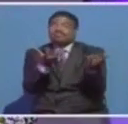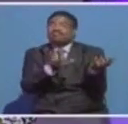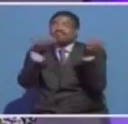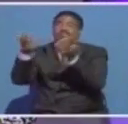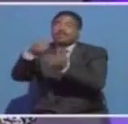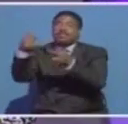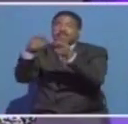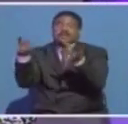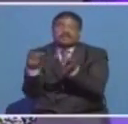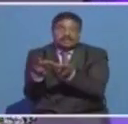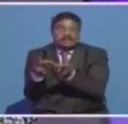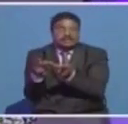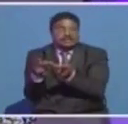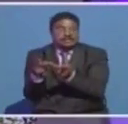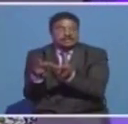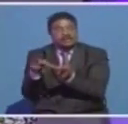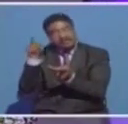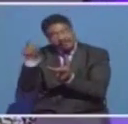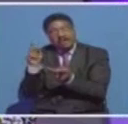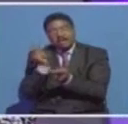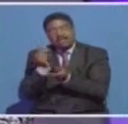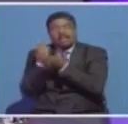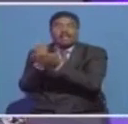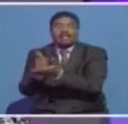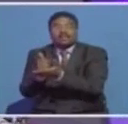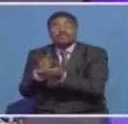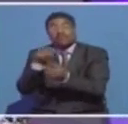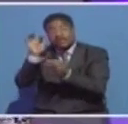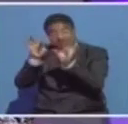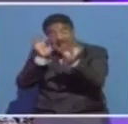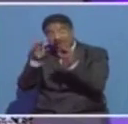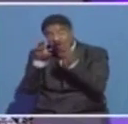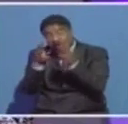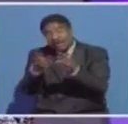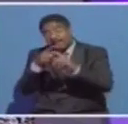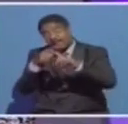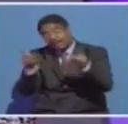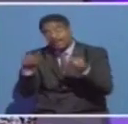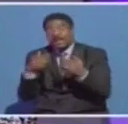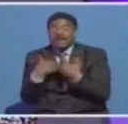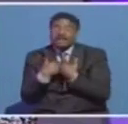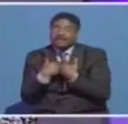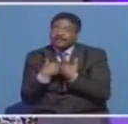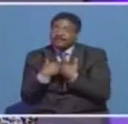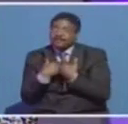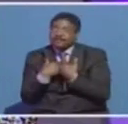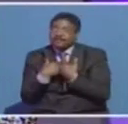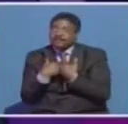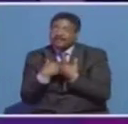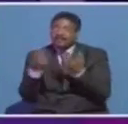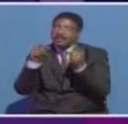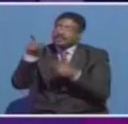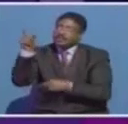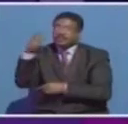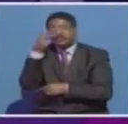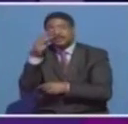than individually. So the criteria is quite well set out, and that is what is followed. There should be complaints. When you look back down in history, as